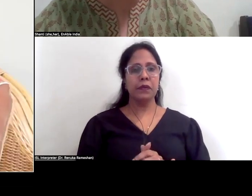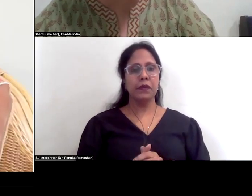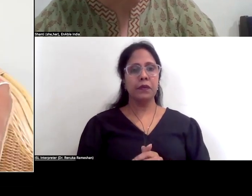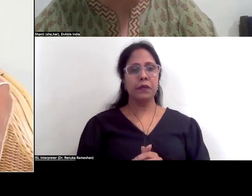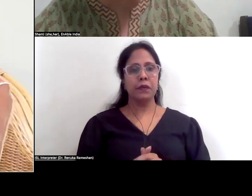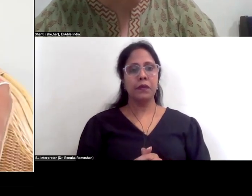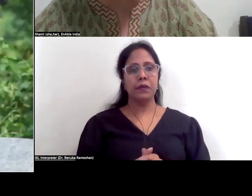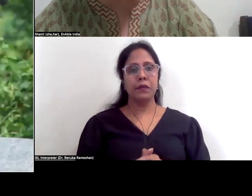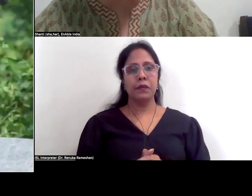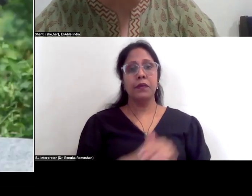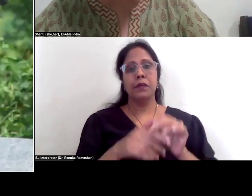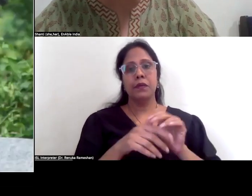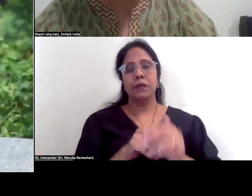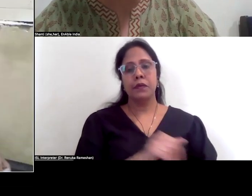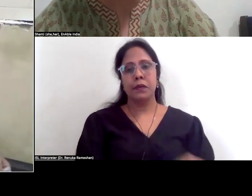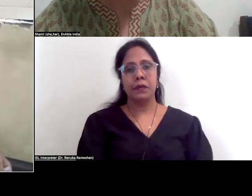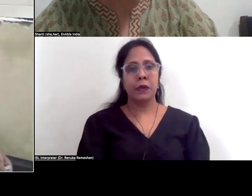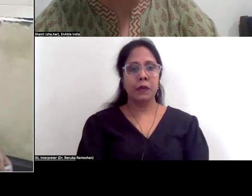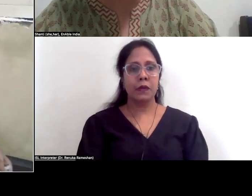Just give me a job second. vacancy.